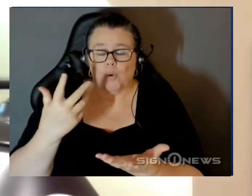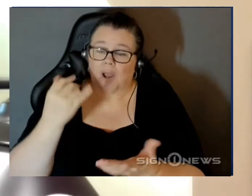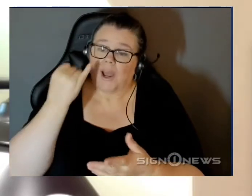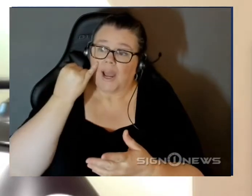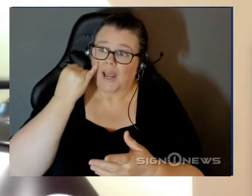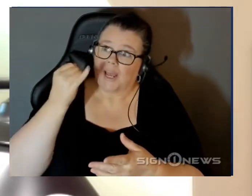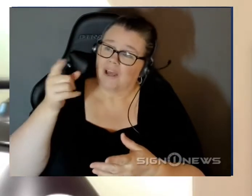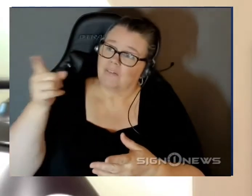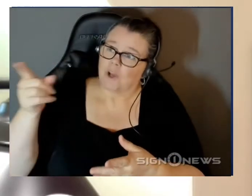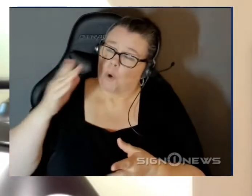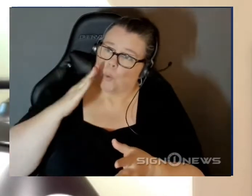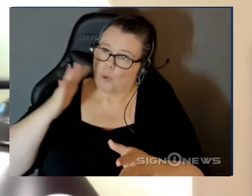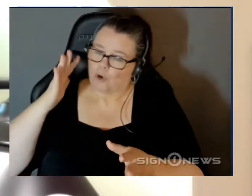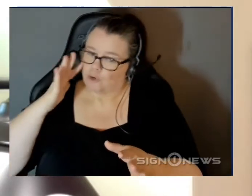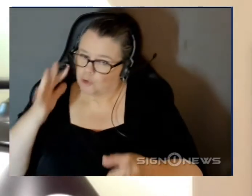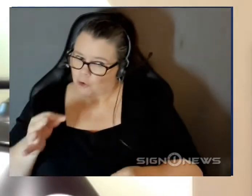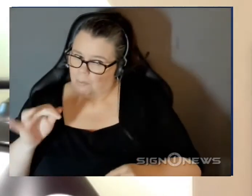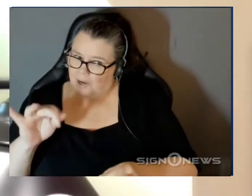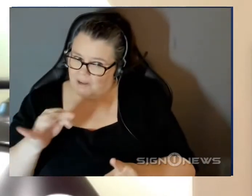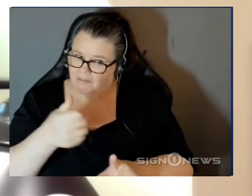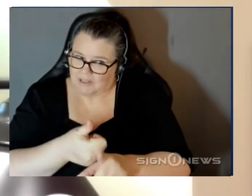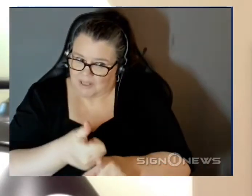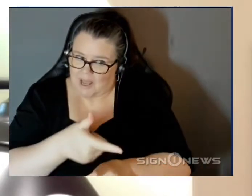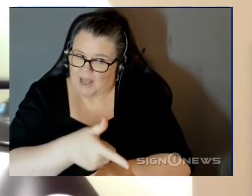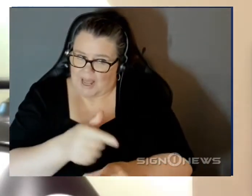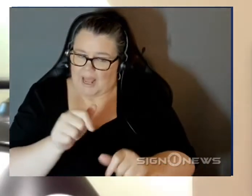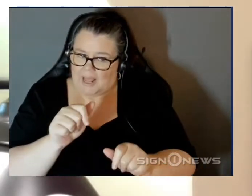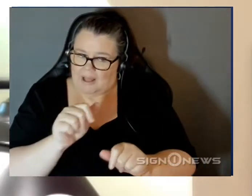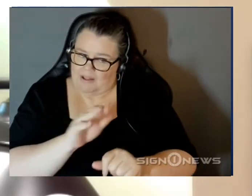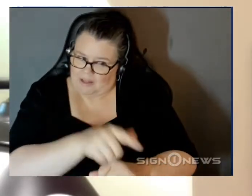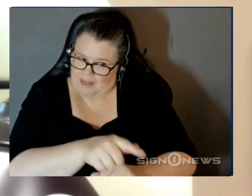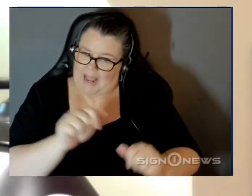or whether someone can make a decision? Is there any difference between